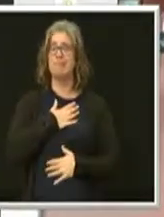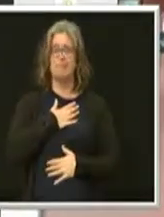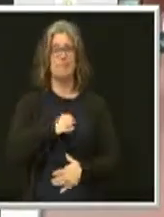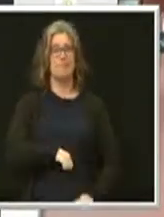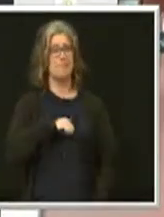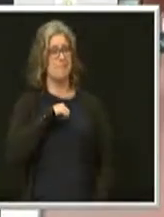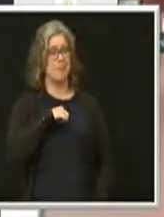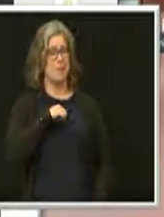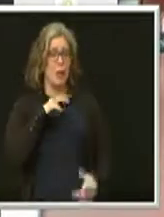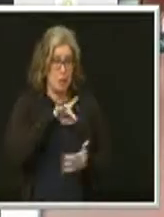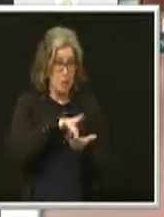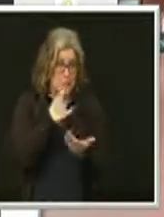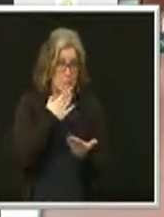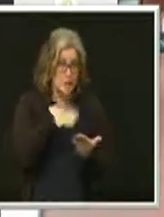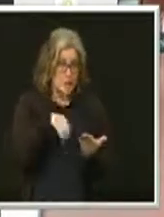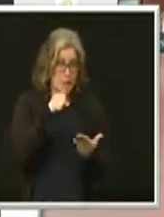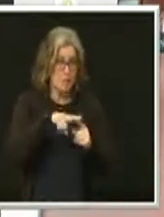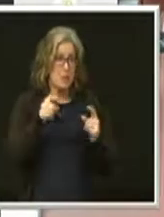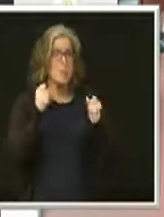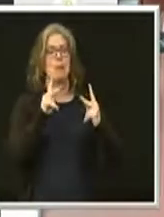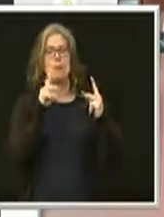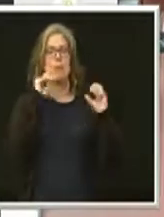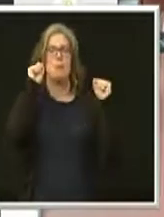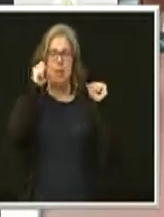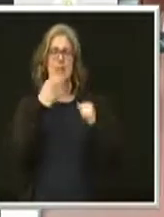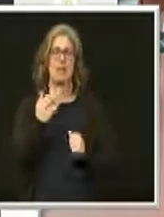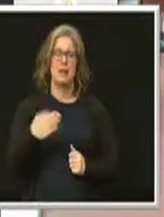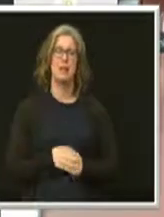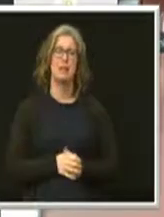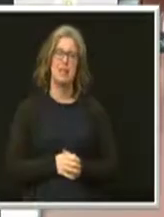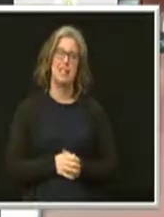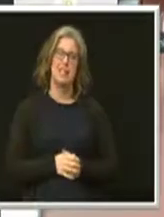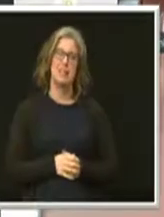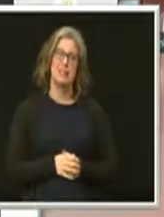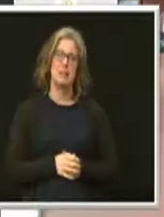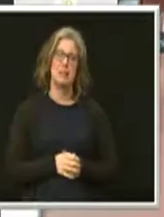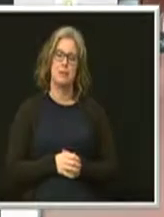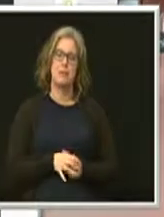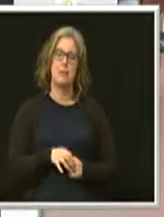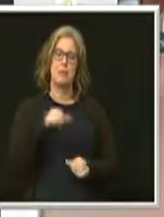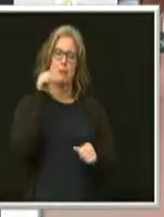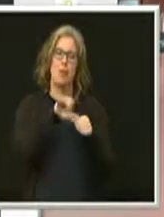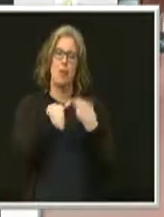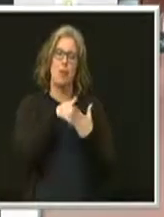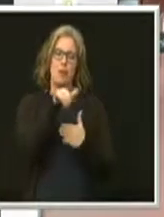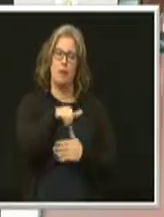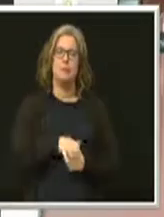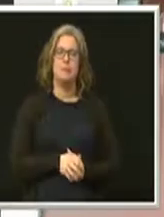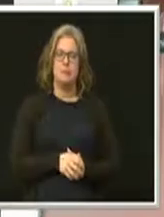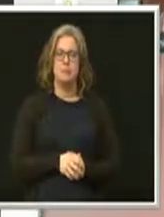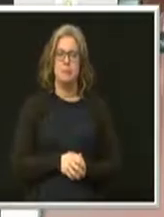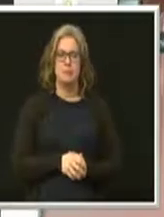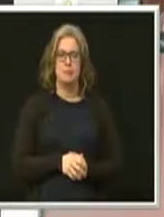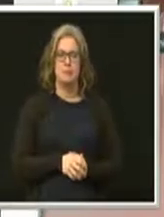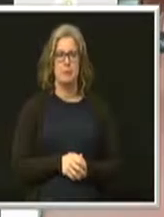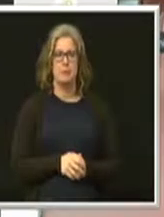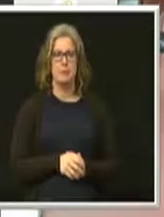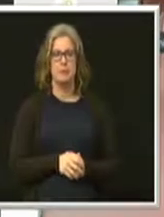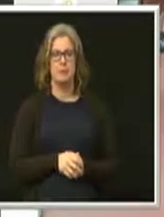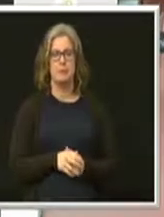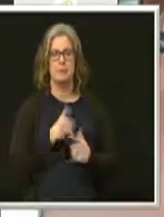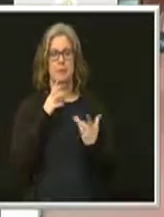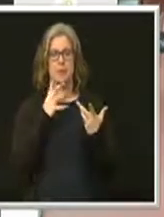midst of something bad, but a lot of people doing amazing things. So thank you for remembering all of them. All right, as we're winding